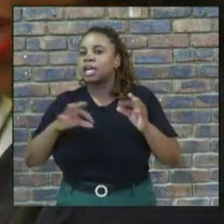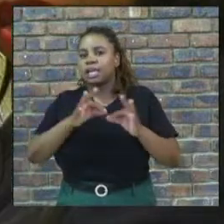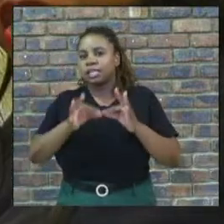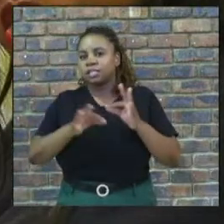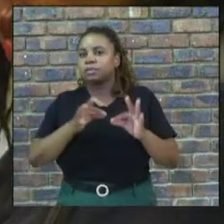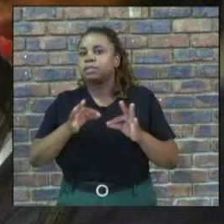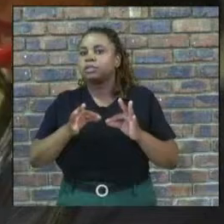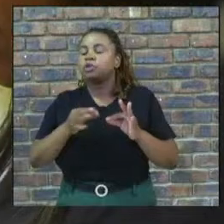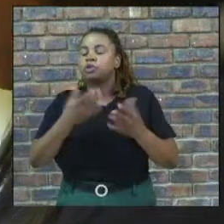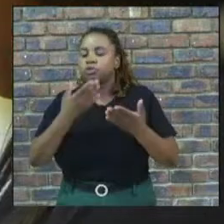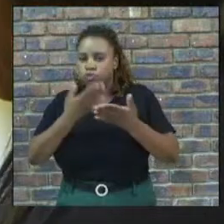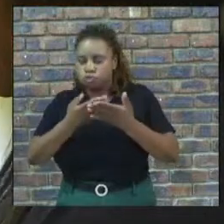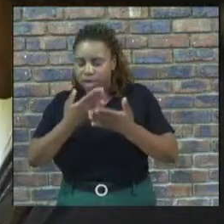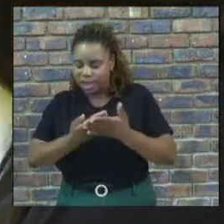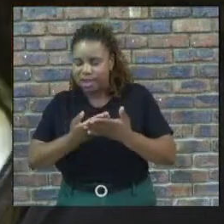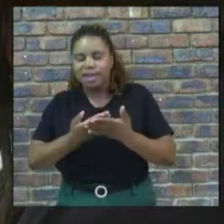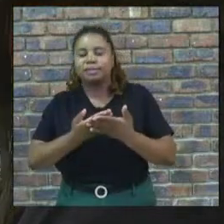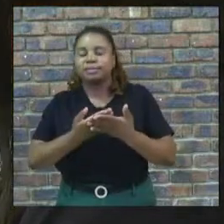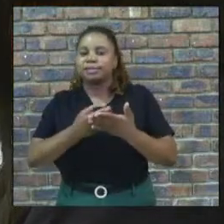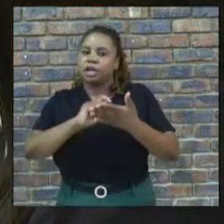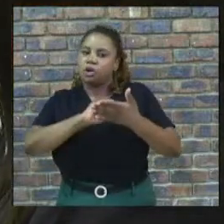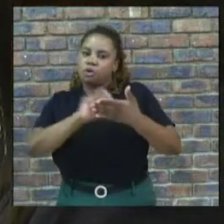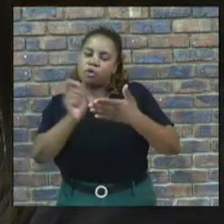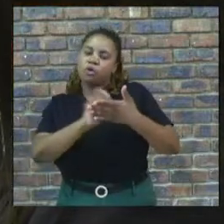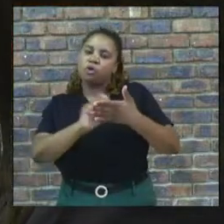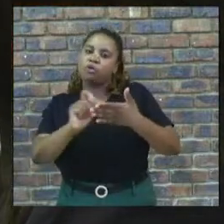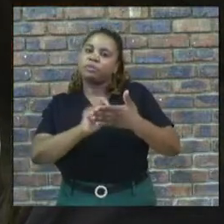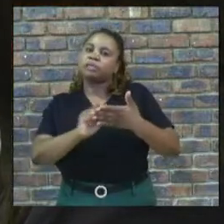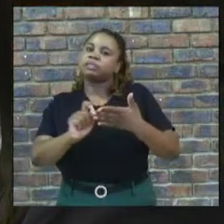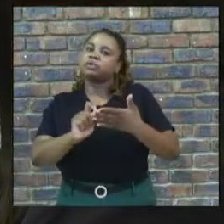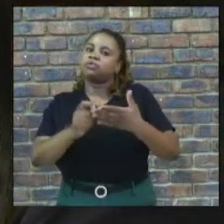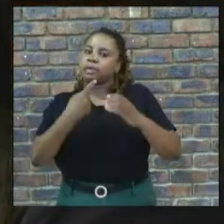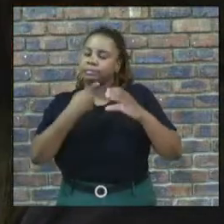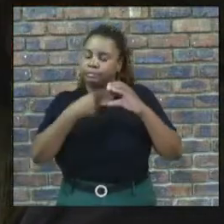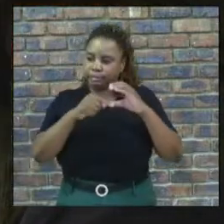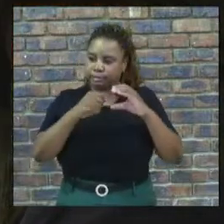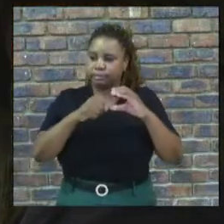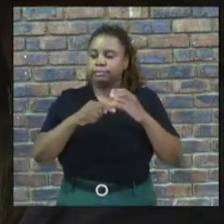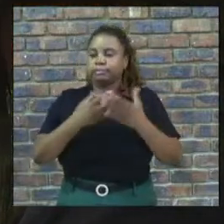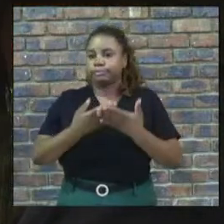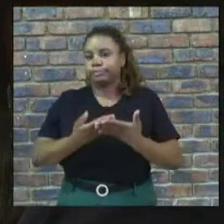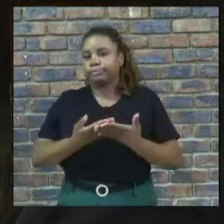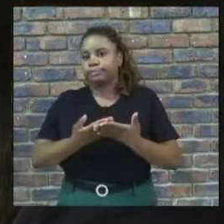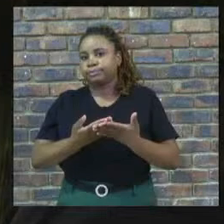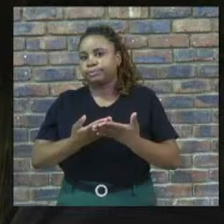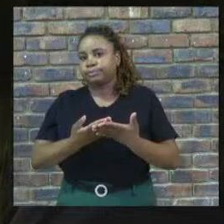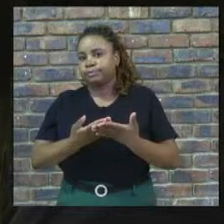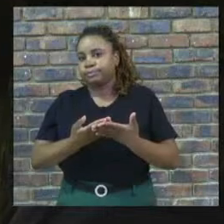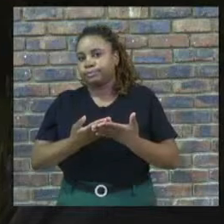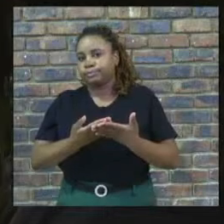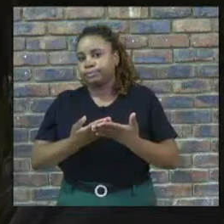submit the written comment. This process is not closed.